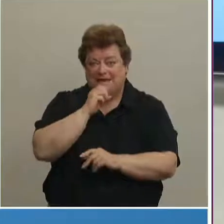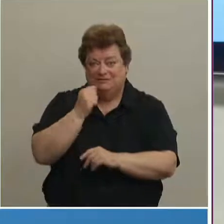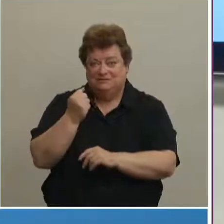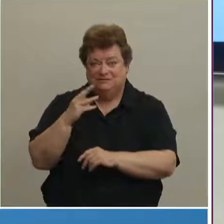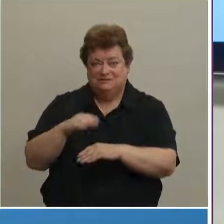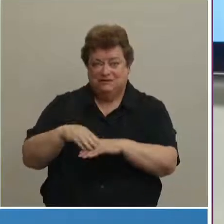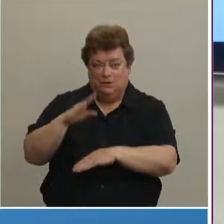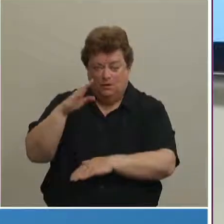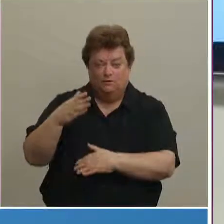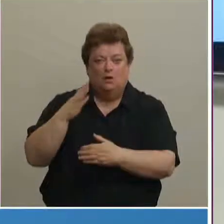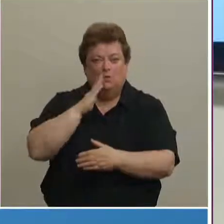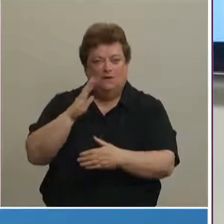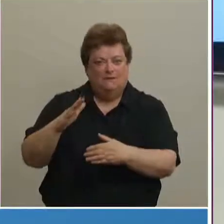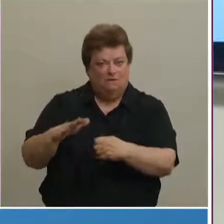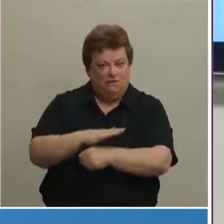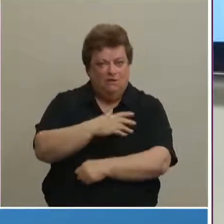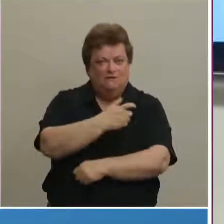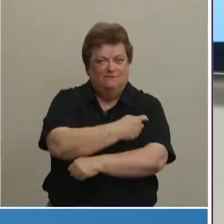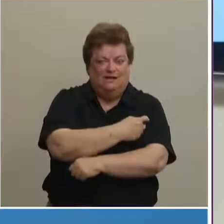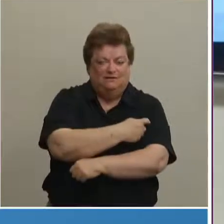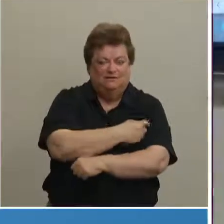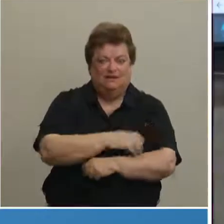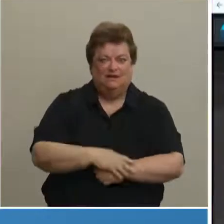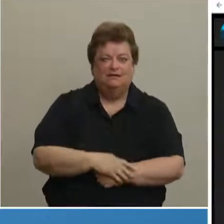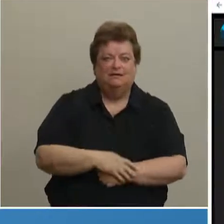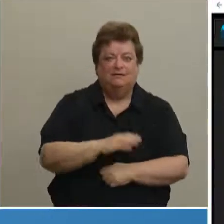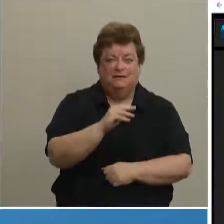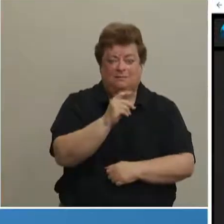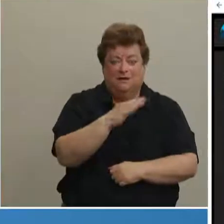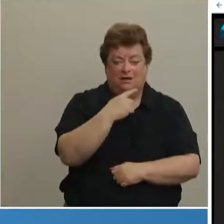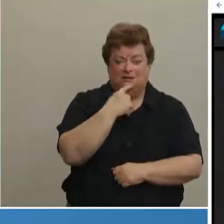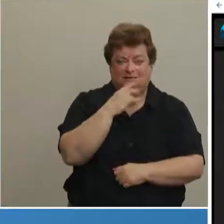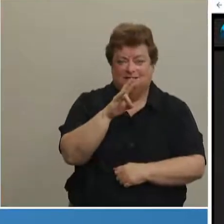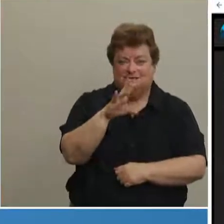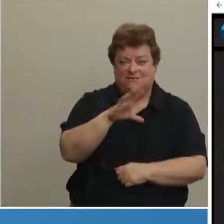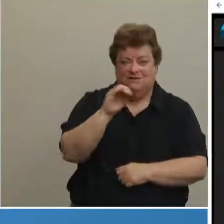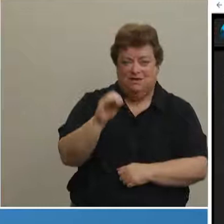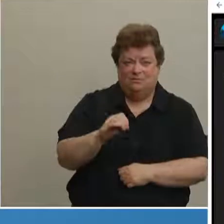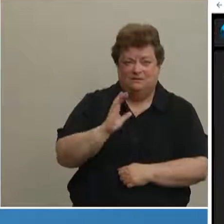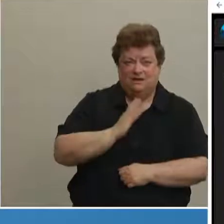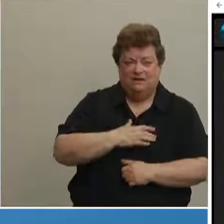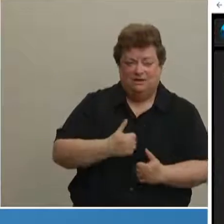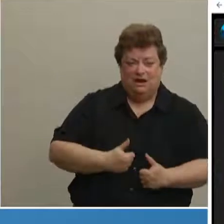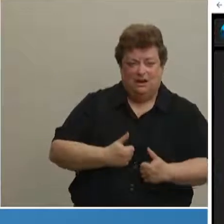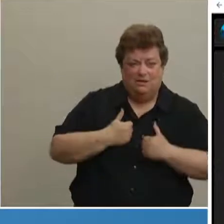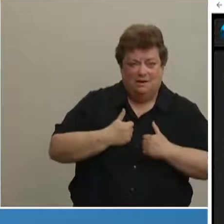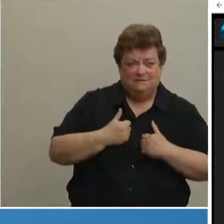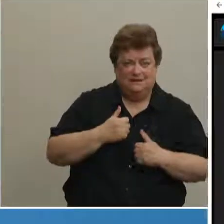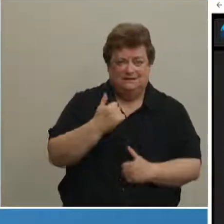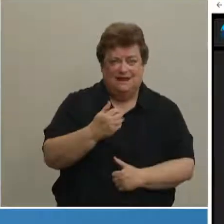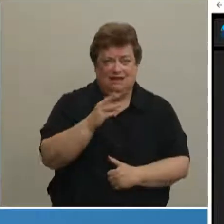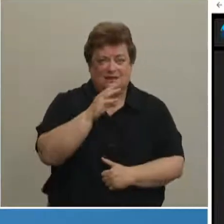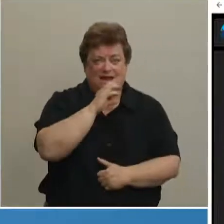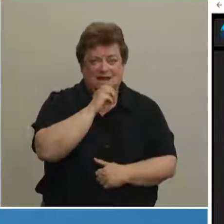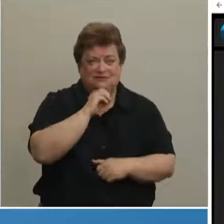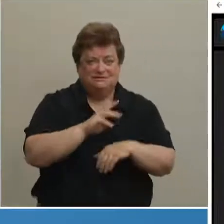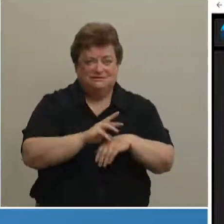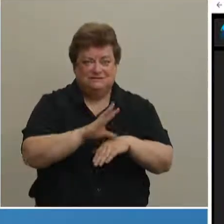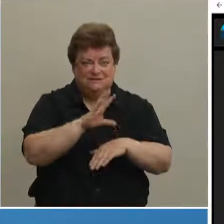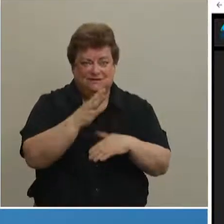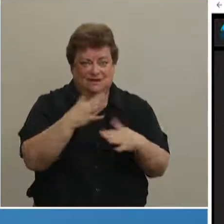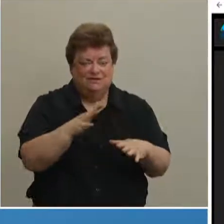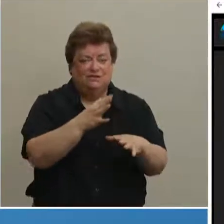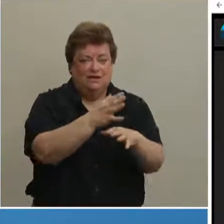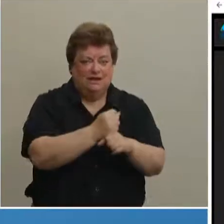vaccinated. As the mayor said, over 75% of our residents aged 65 and older have received at least